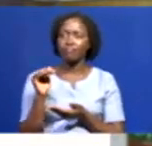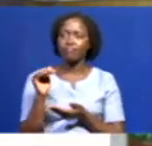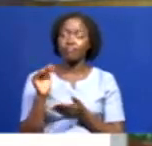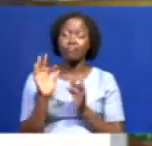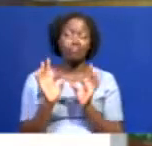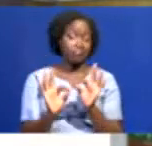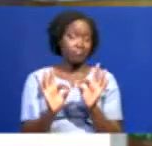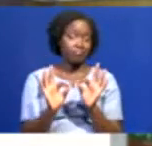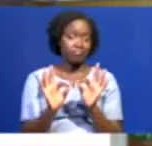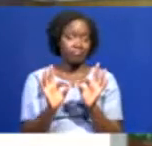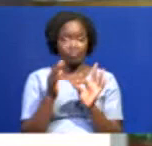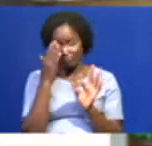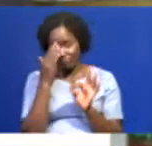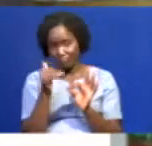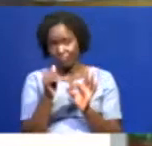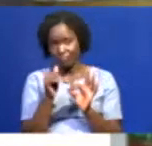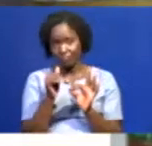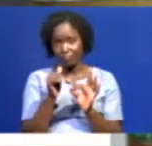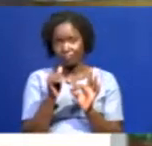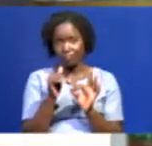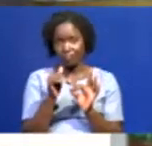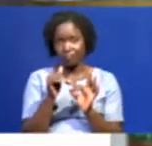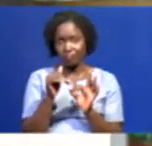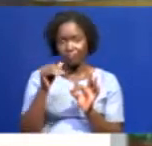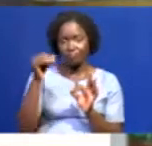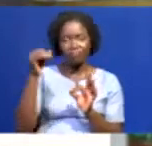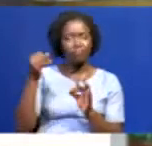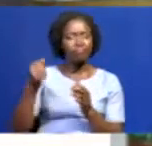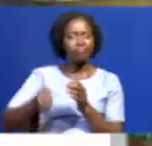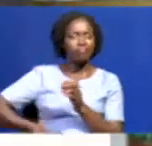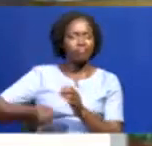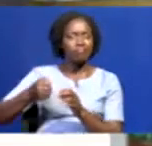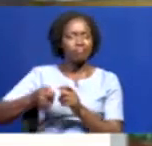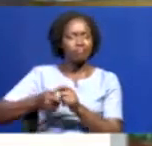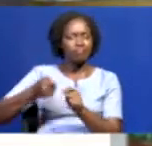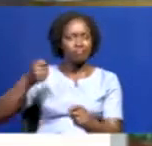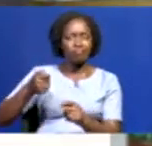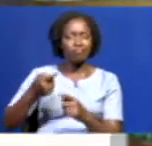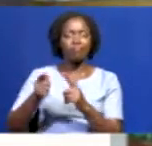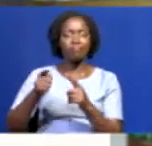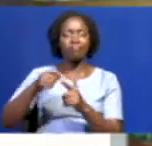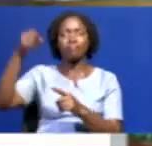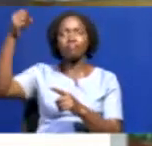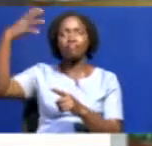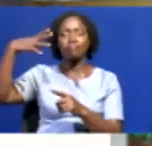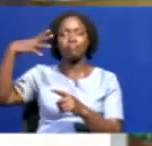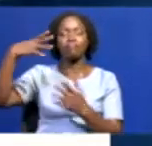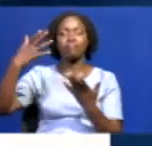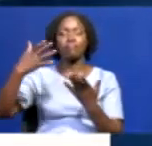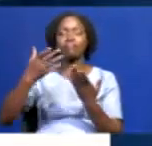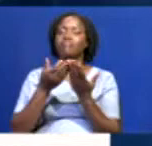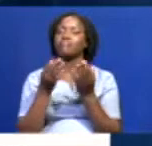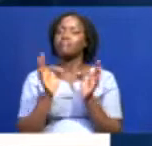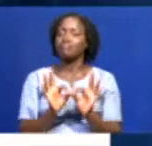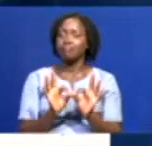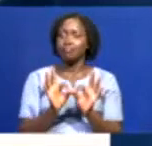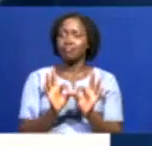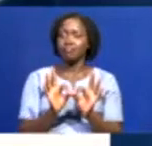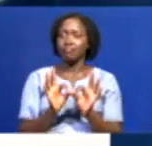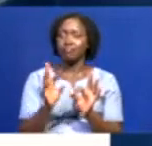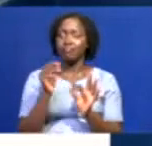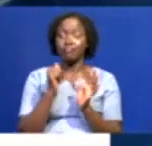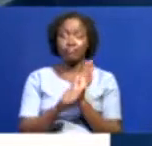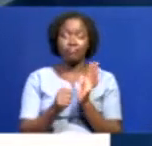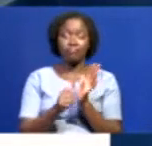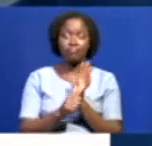efficient because we're not using mains power or generator power. We're using solar power, which is essentially free. Water scarcity,